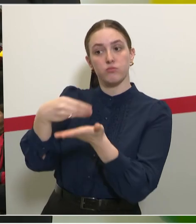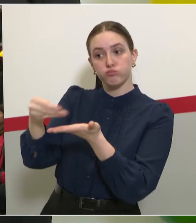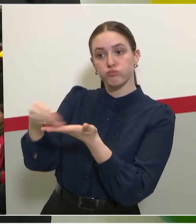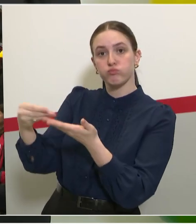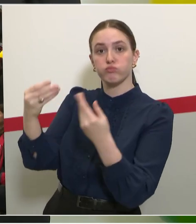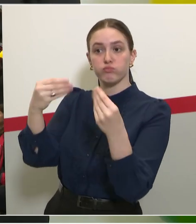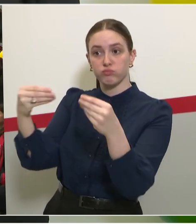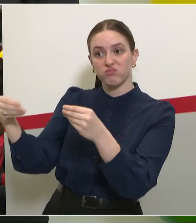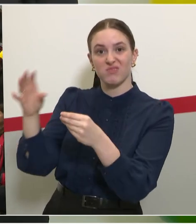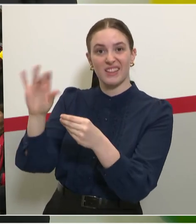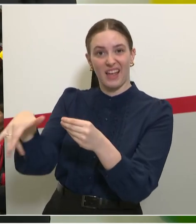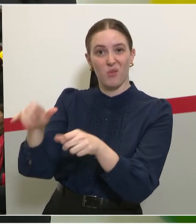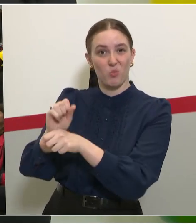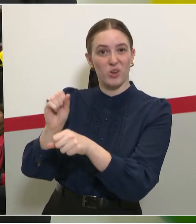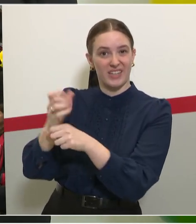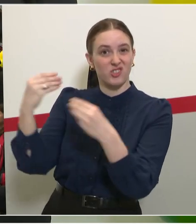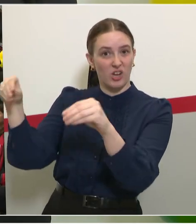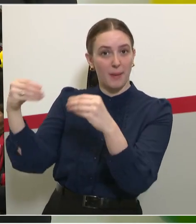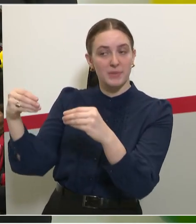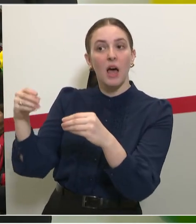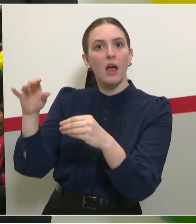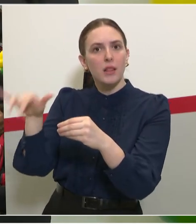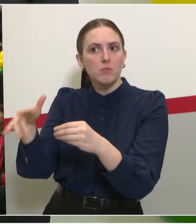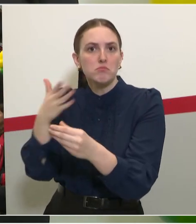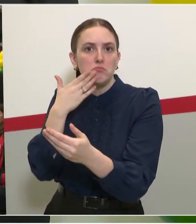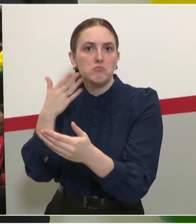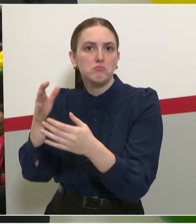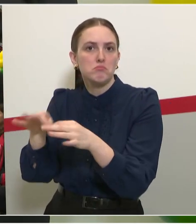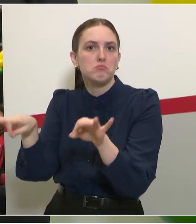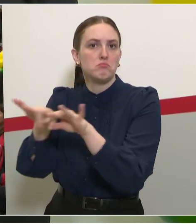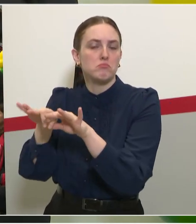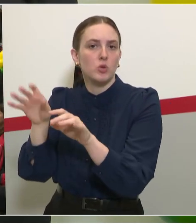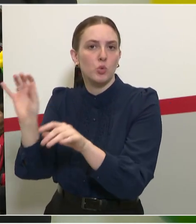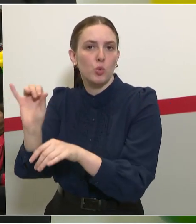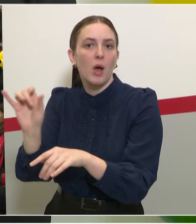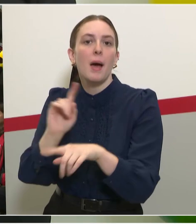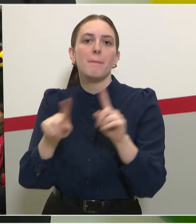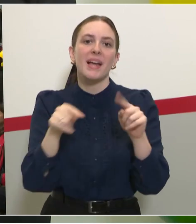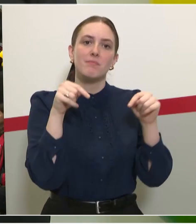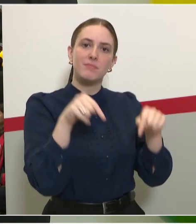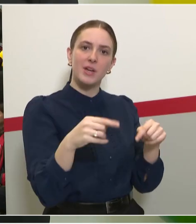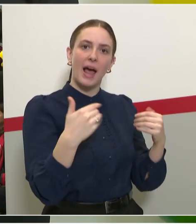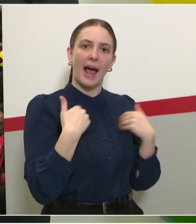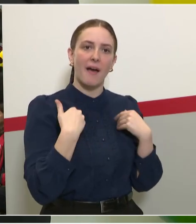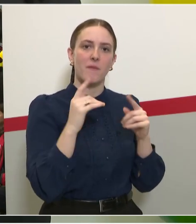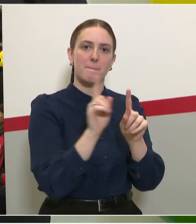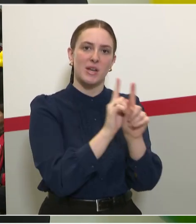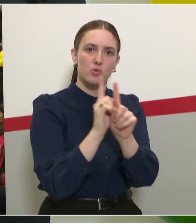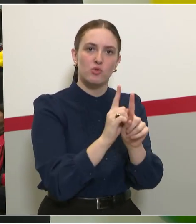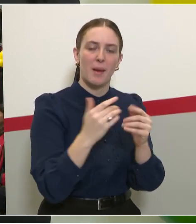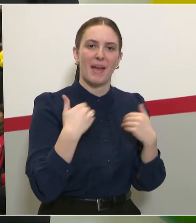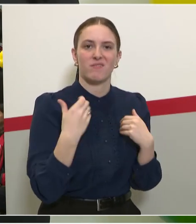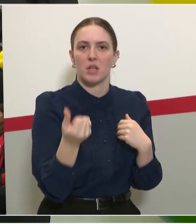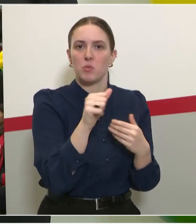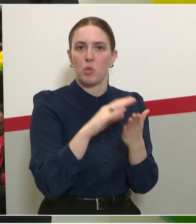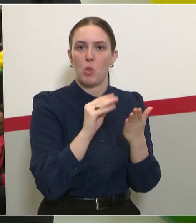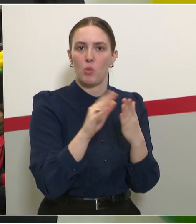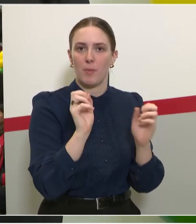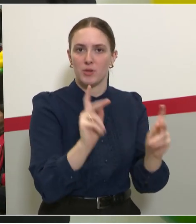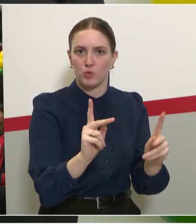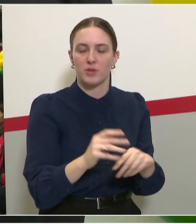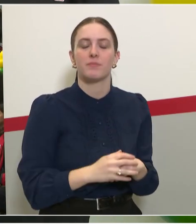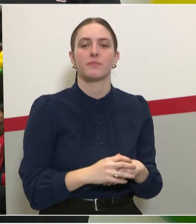you get exposure, you get mentorship, and you have an opportunity to earn a few dollars. Also, you're not able to